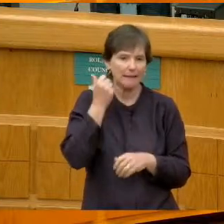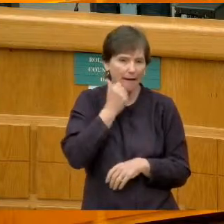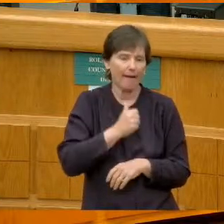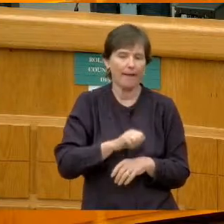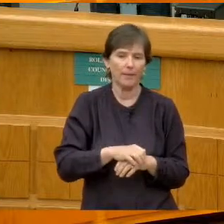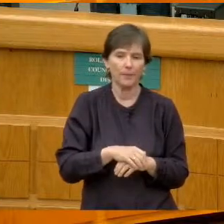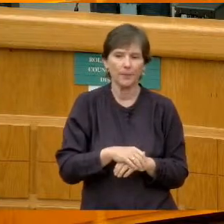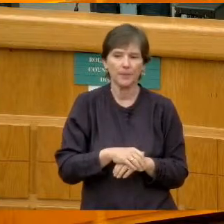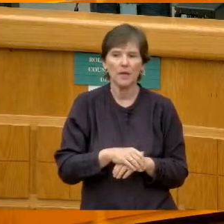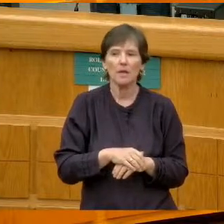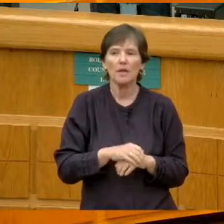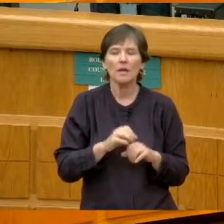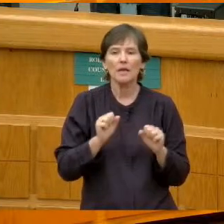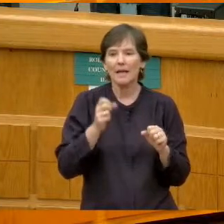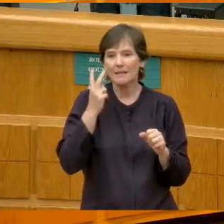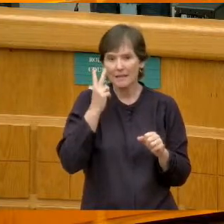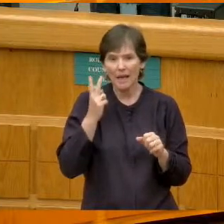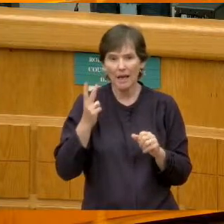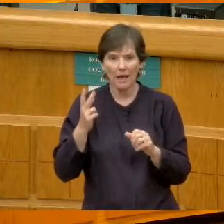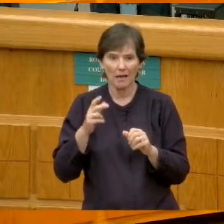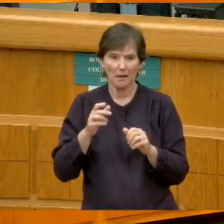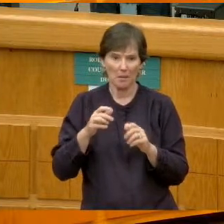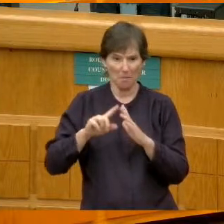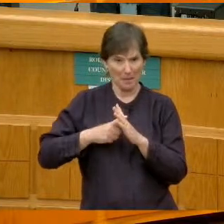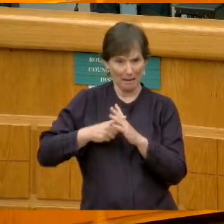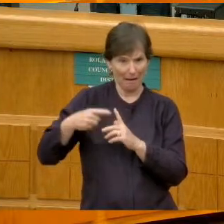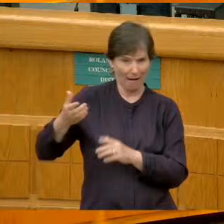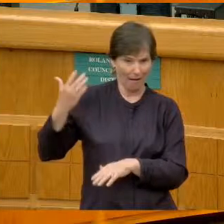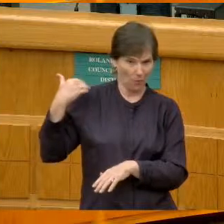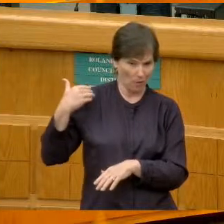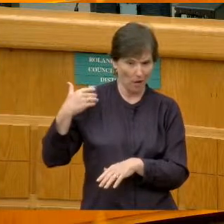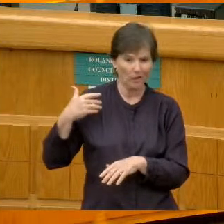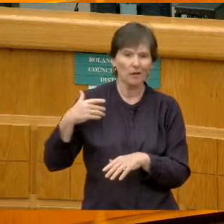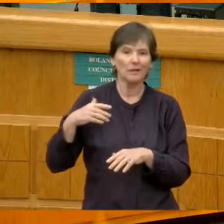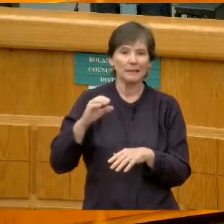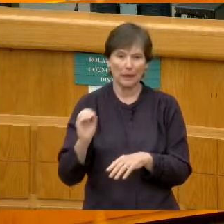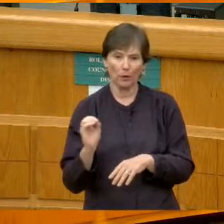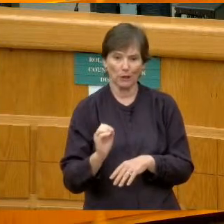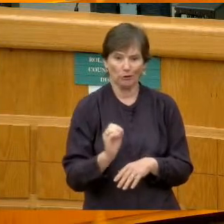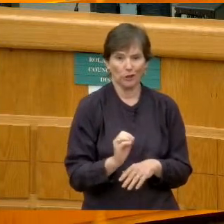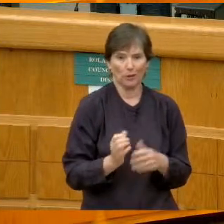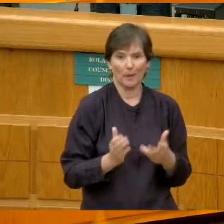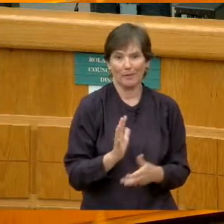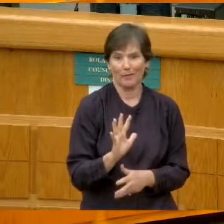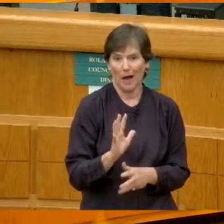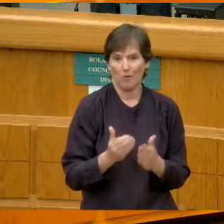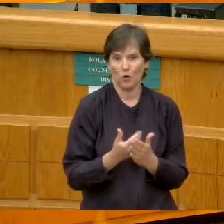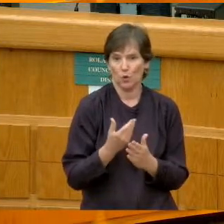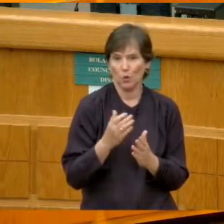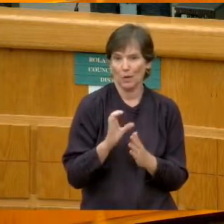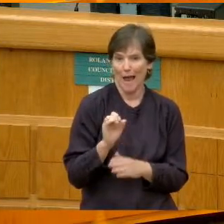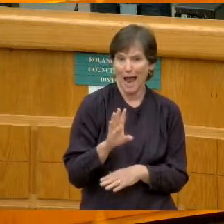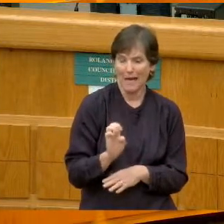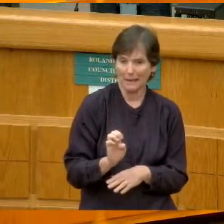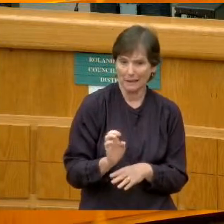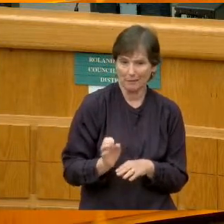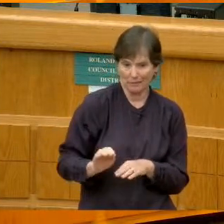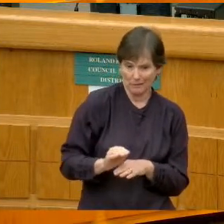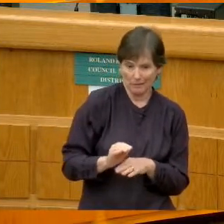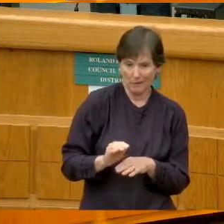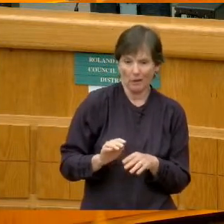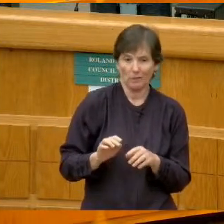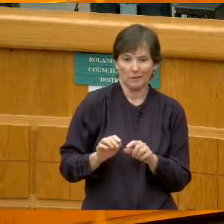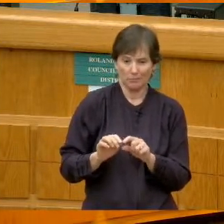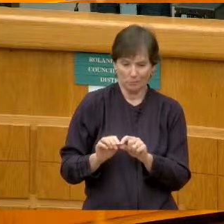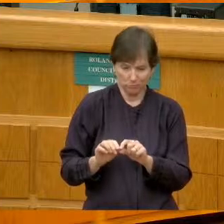reporting oftentimes 0s or 1s, 3s, 5 new cases a day, that's when things were good. And you can see the line was